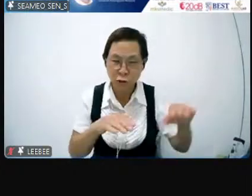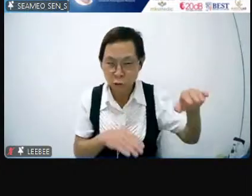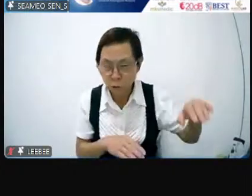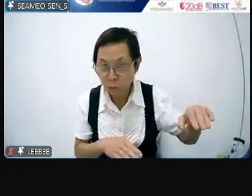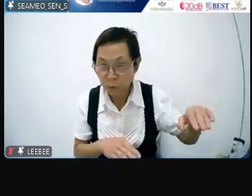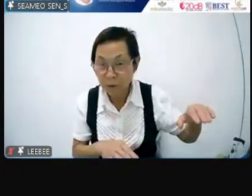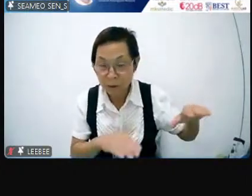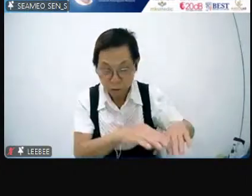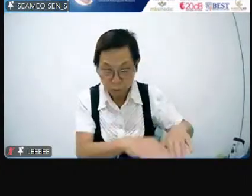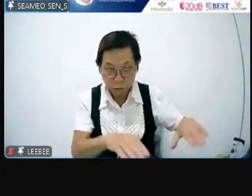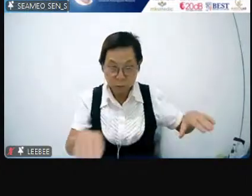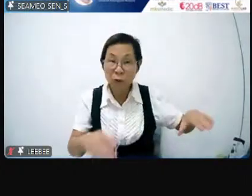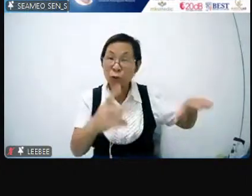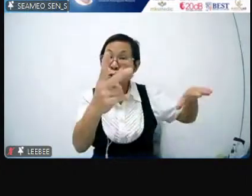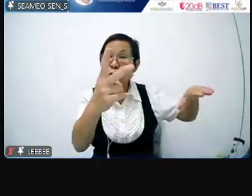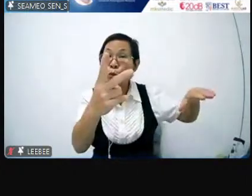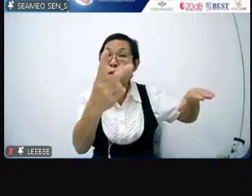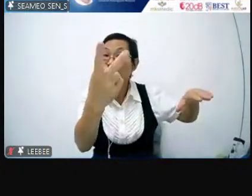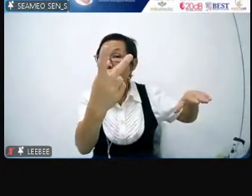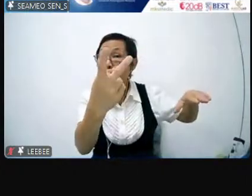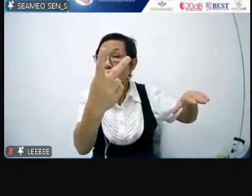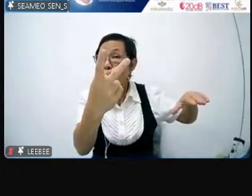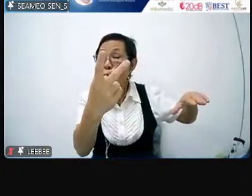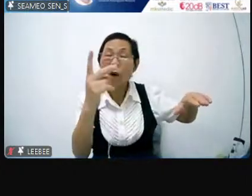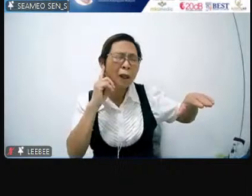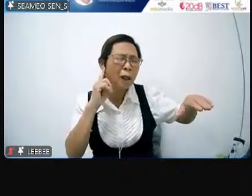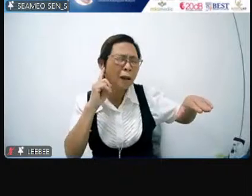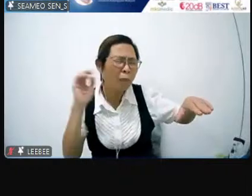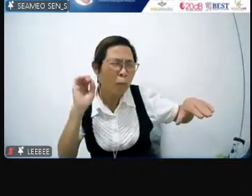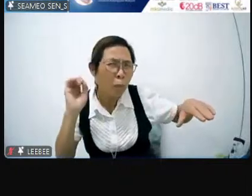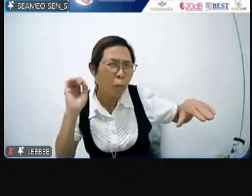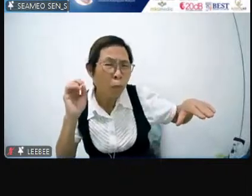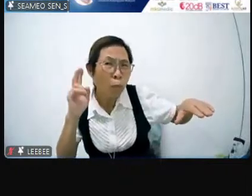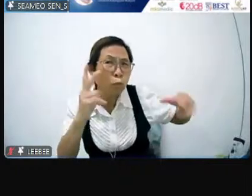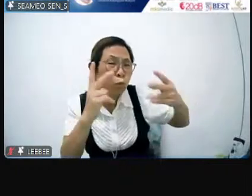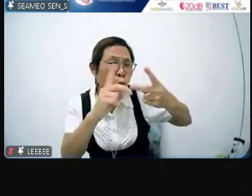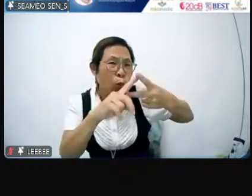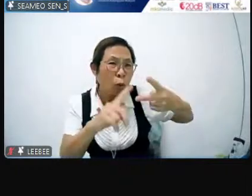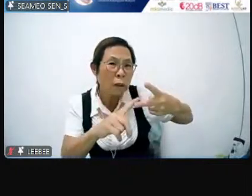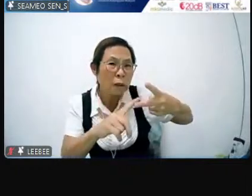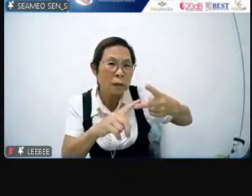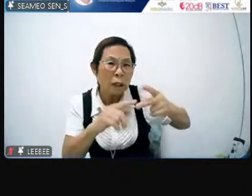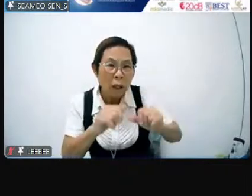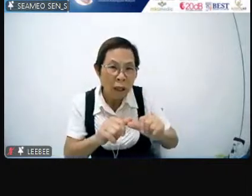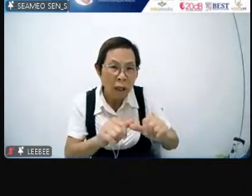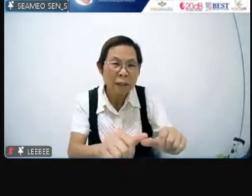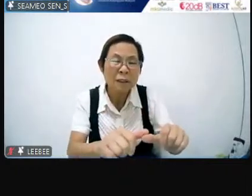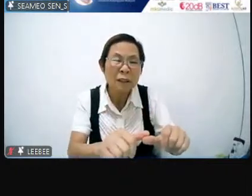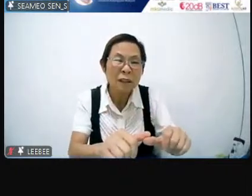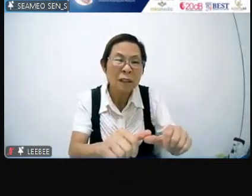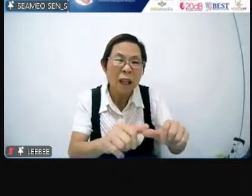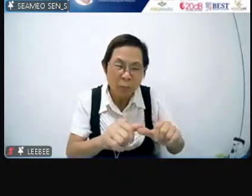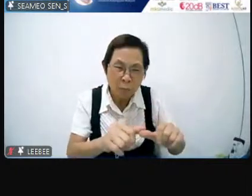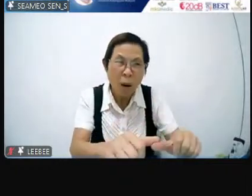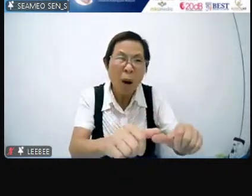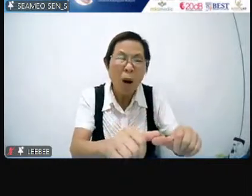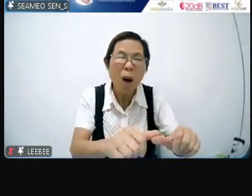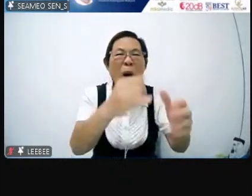types of the hearing loss that we can see from here. Is congenital hearing loss, which presents at